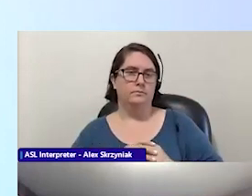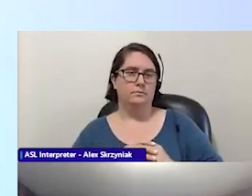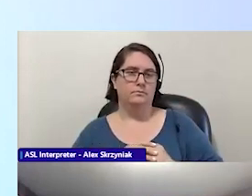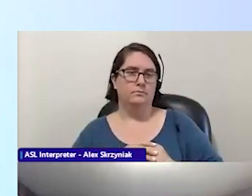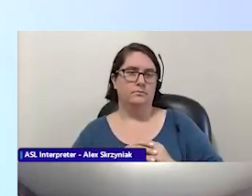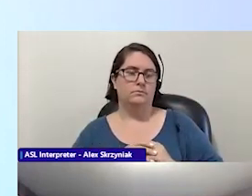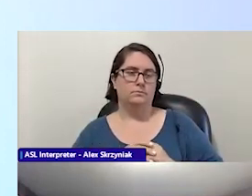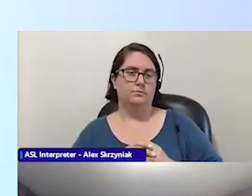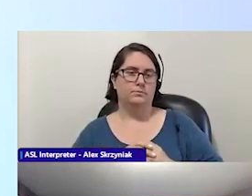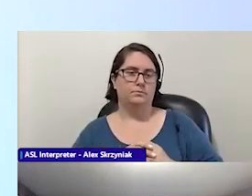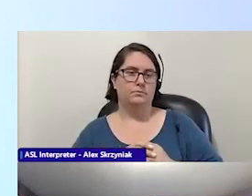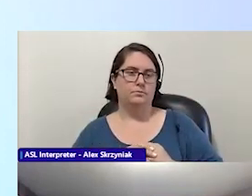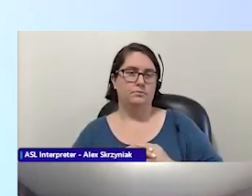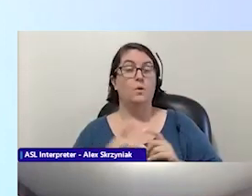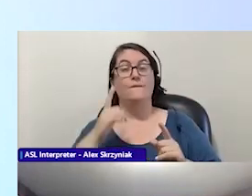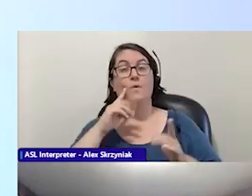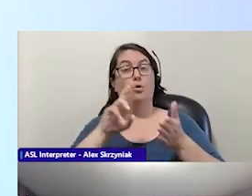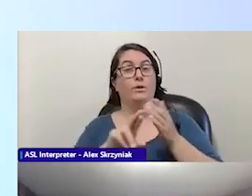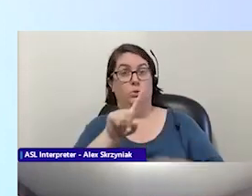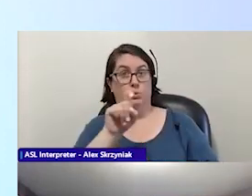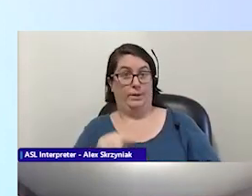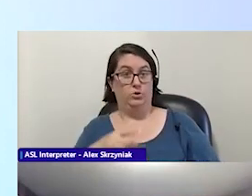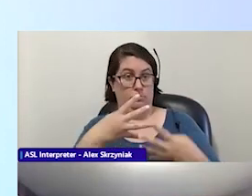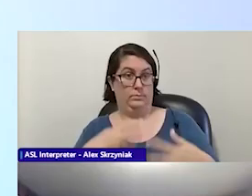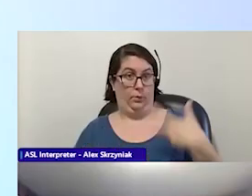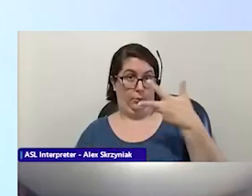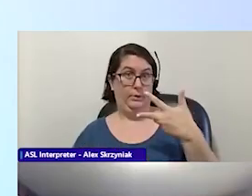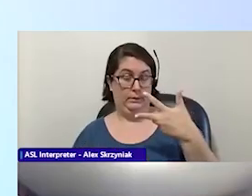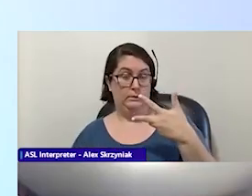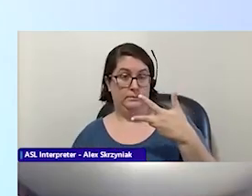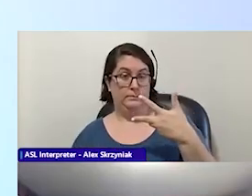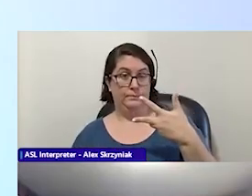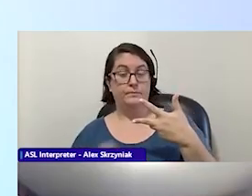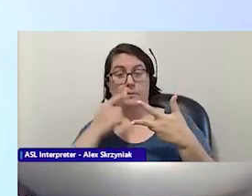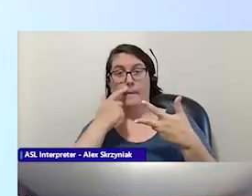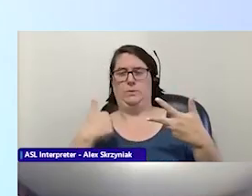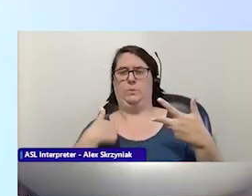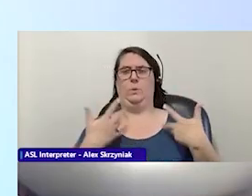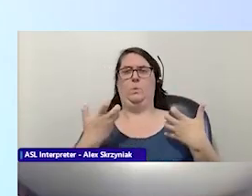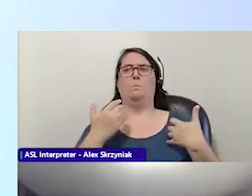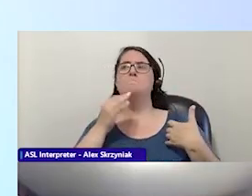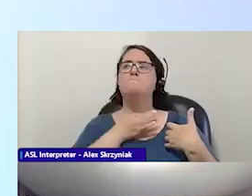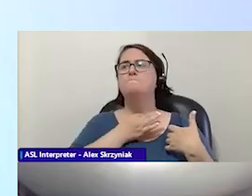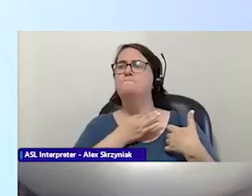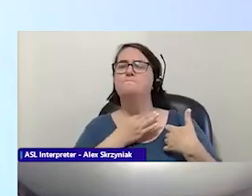So in terms of research questions, what we wanted to know